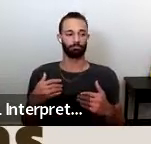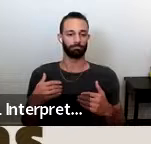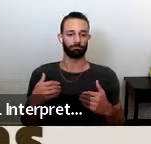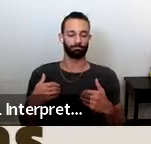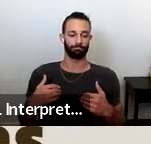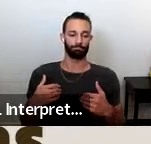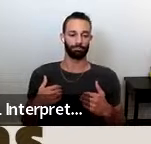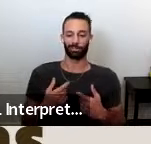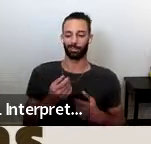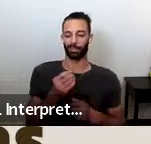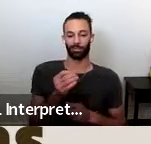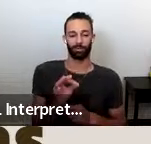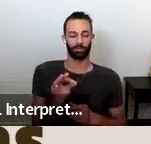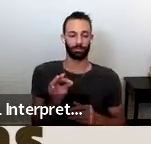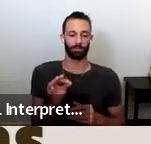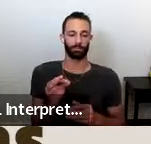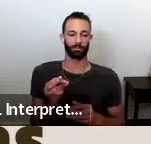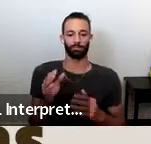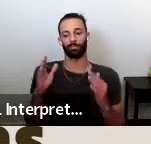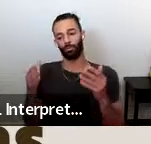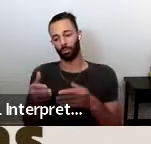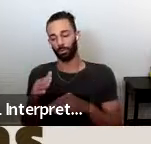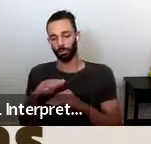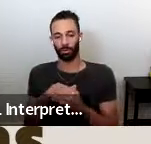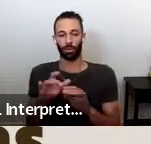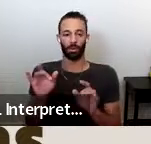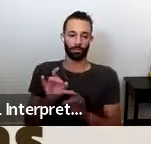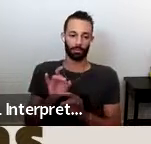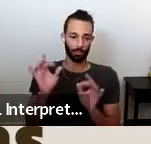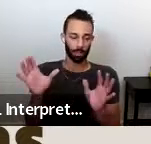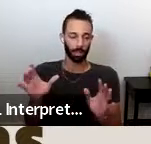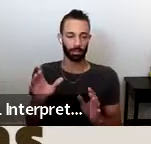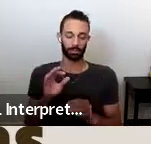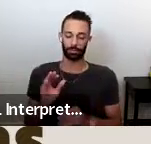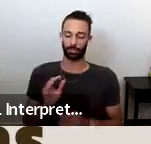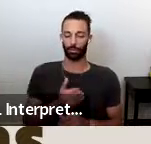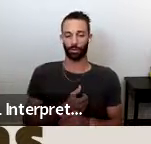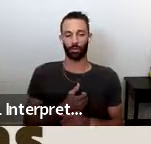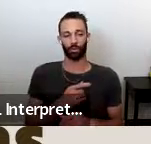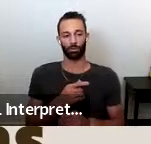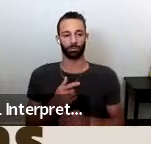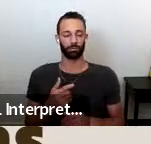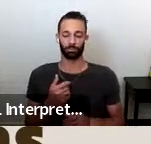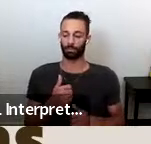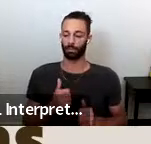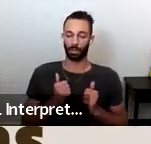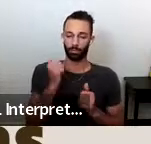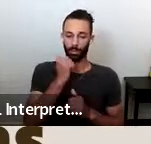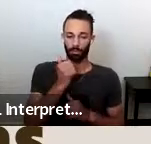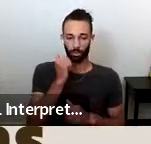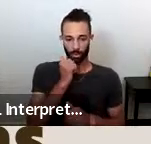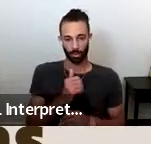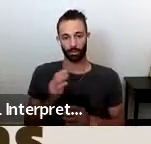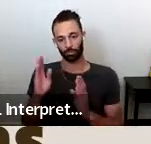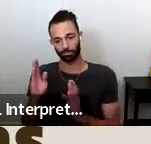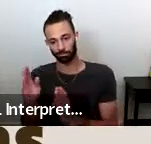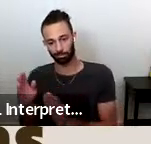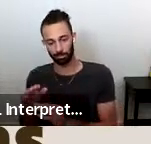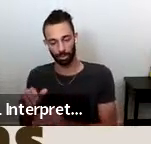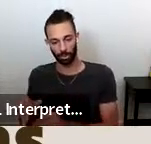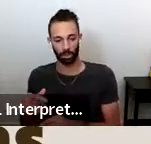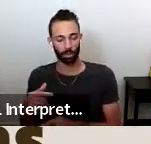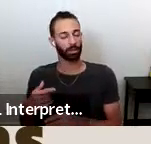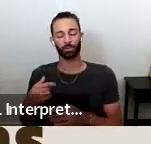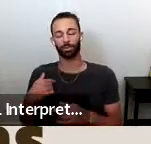in our community and is actually a reality of our lived lives every day. And so we created